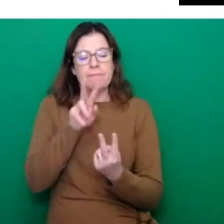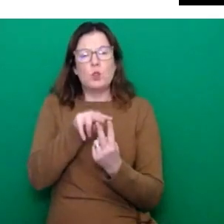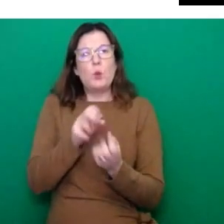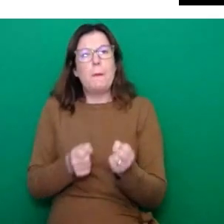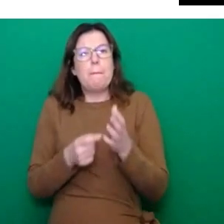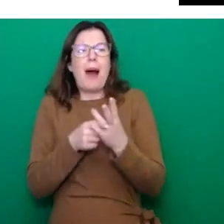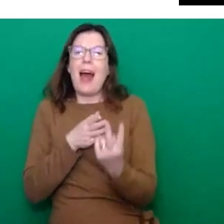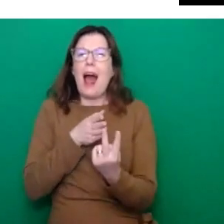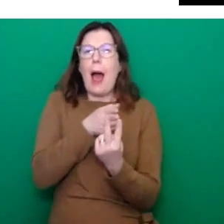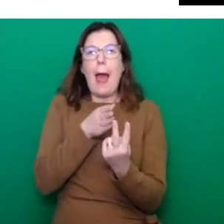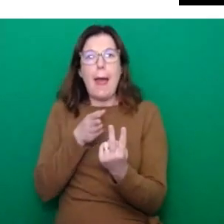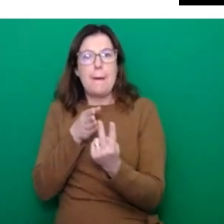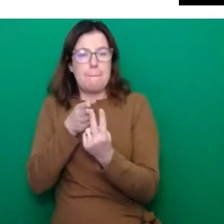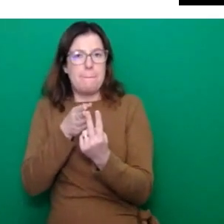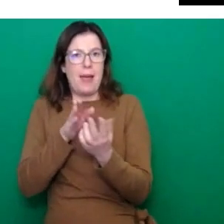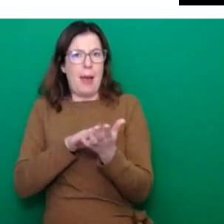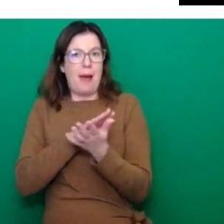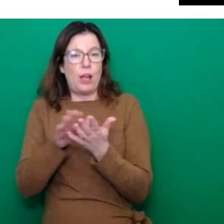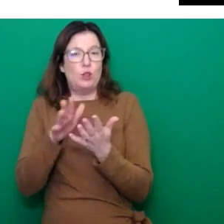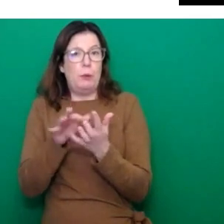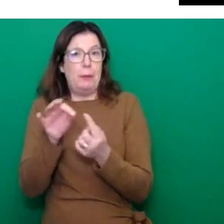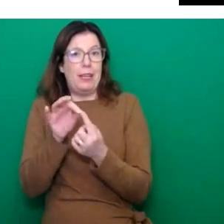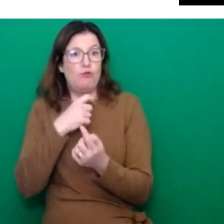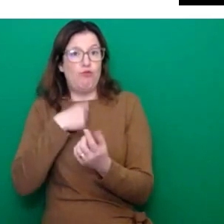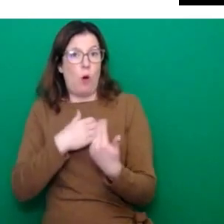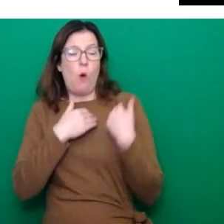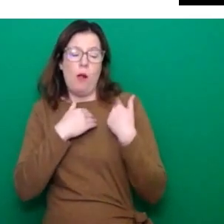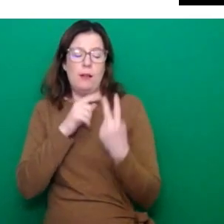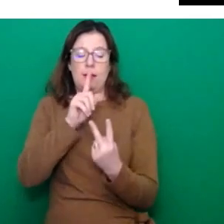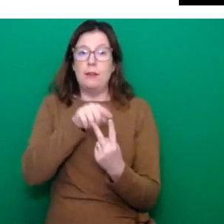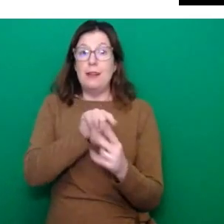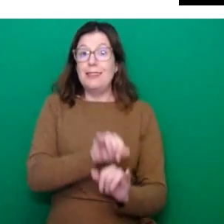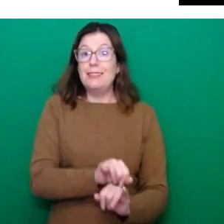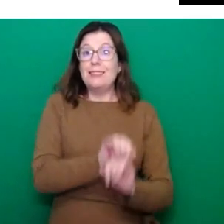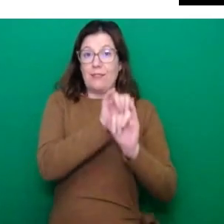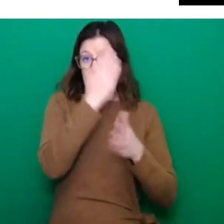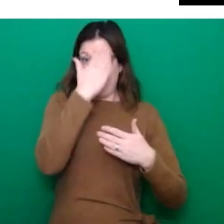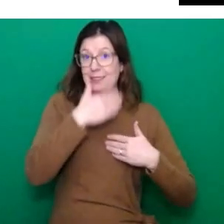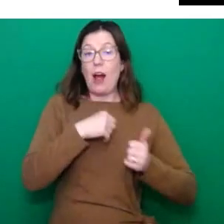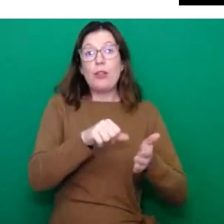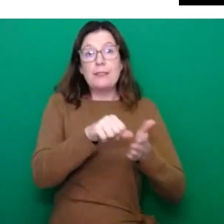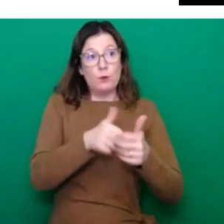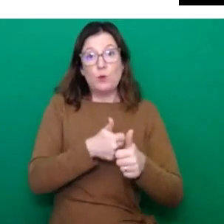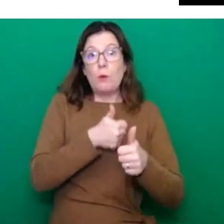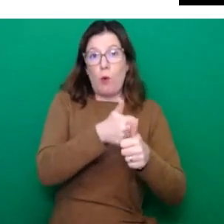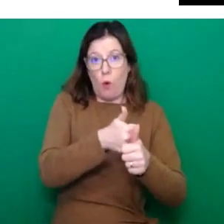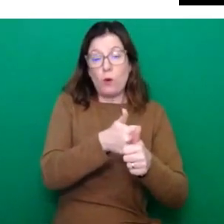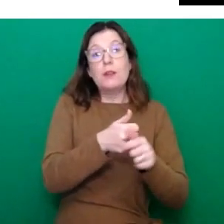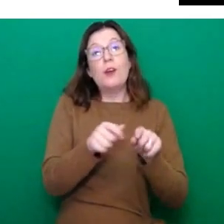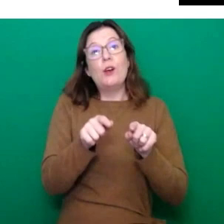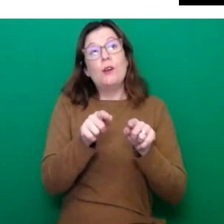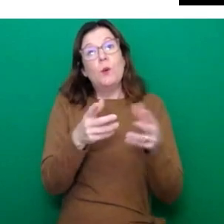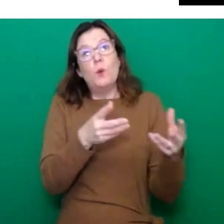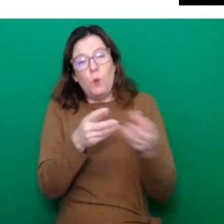or aims of the MHWP role is to support people with severe mental health difficulties alongside family